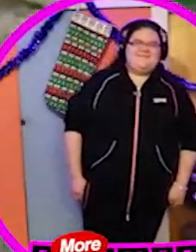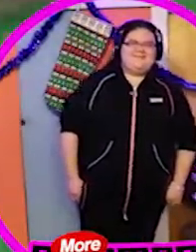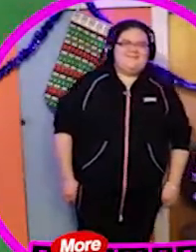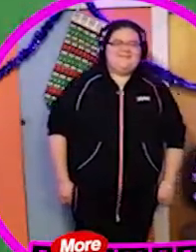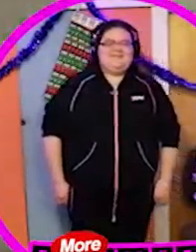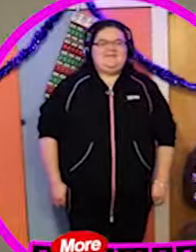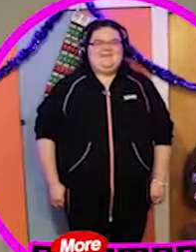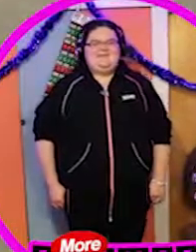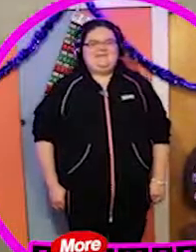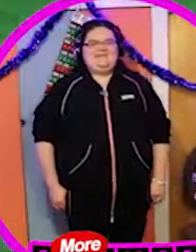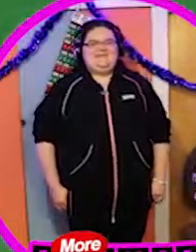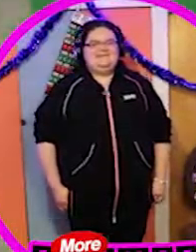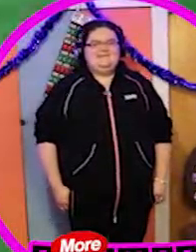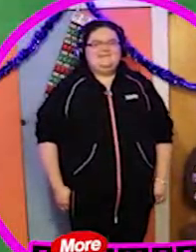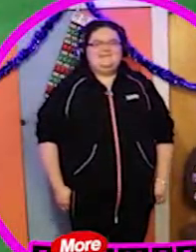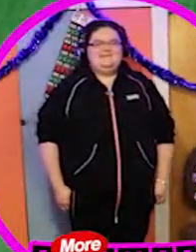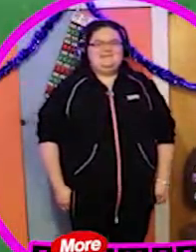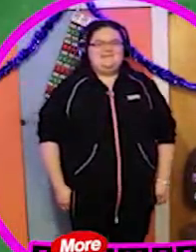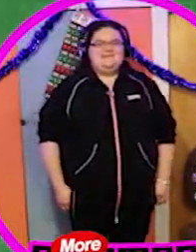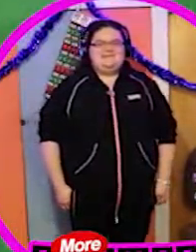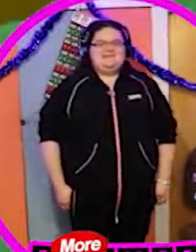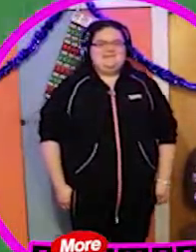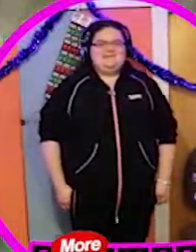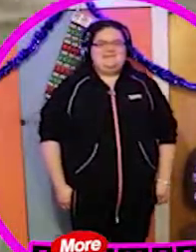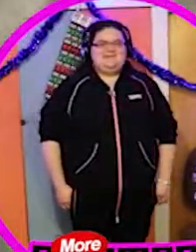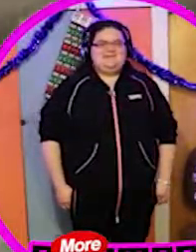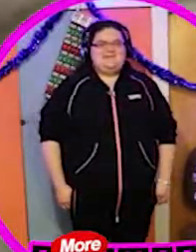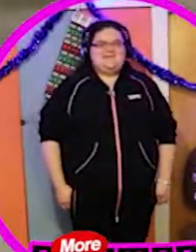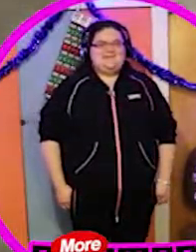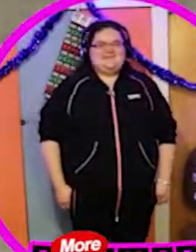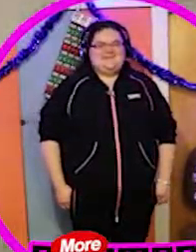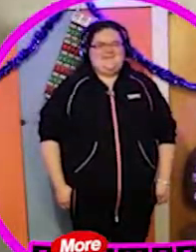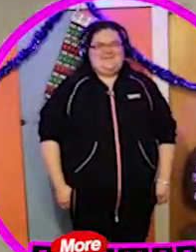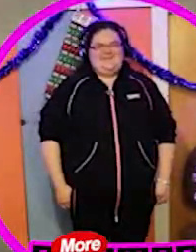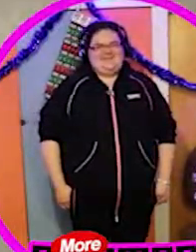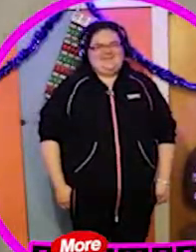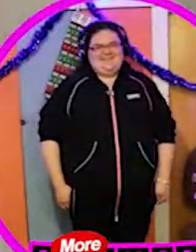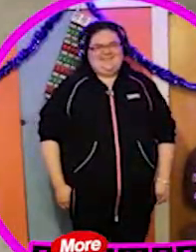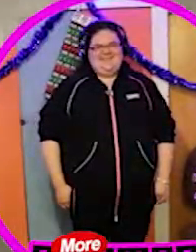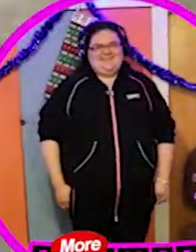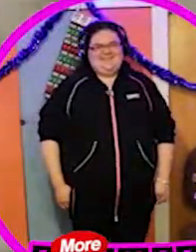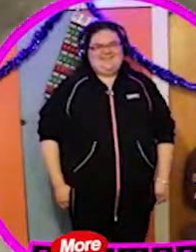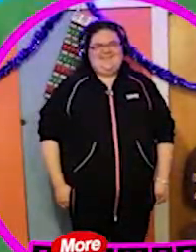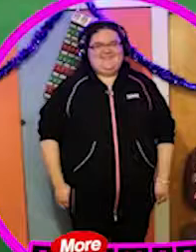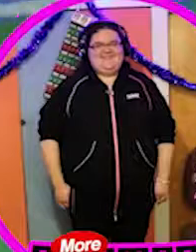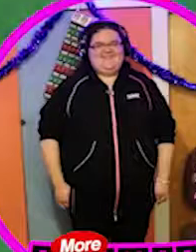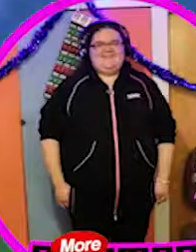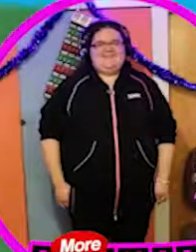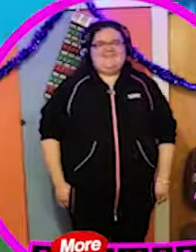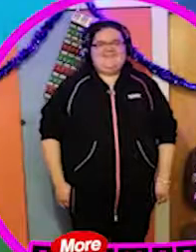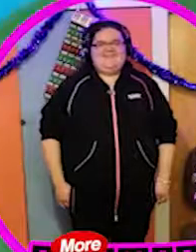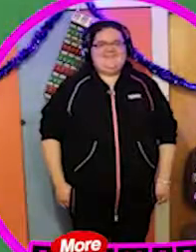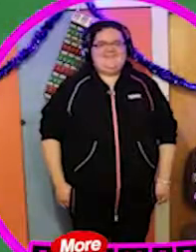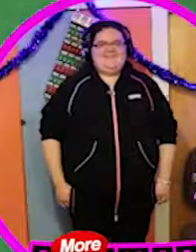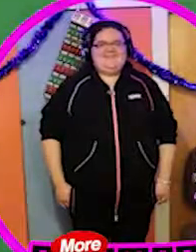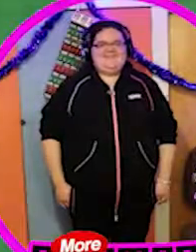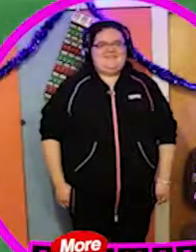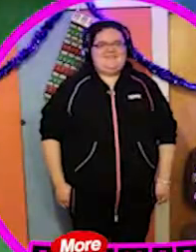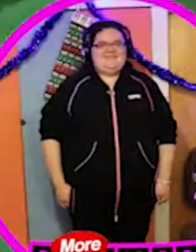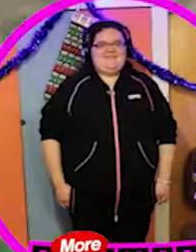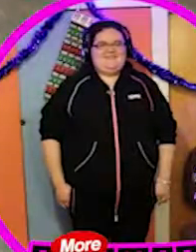Ow! We got time. People trying to stink me up, bro. Jump. Bro, I hate it when they stink me up. People try to stink me